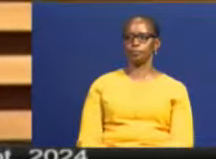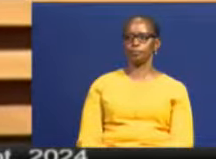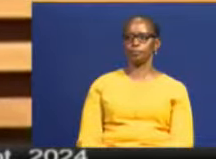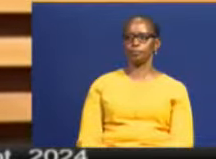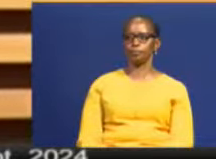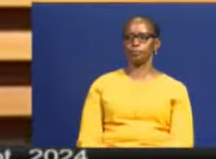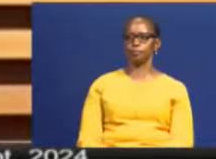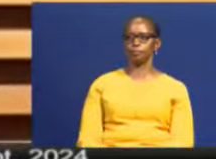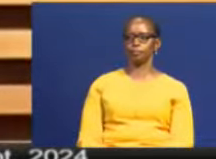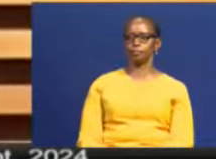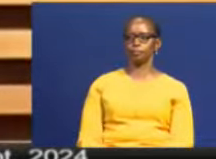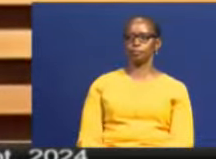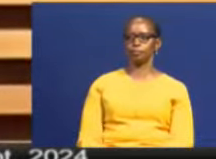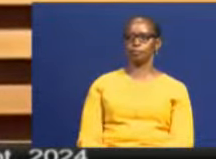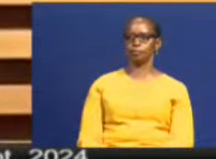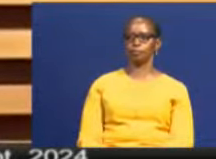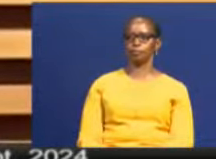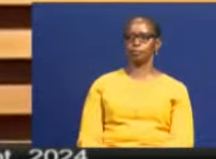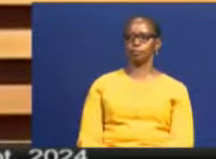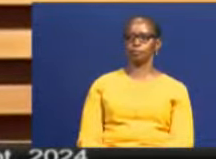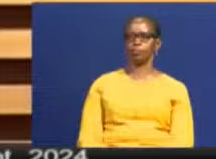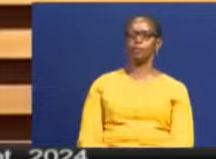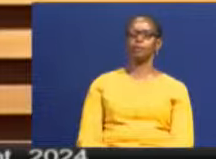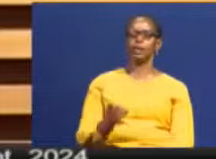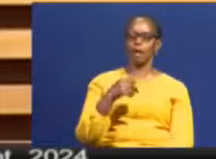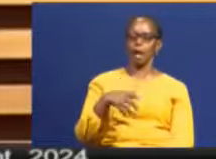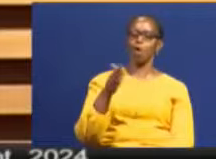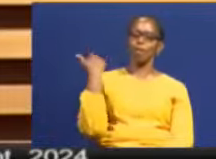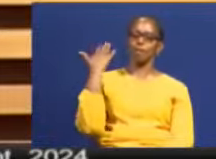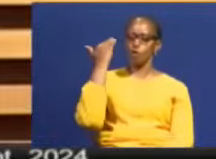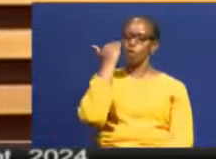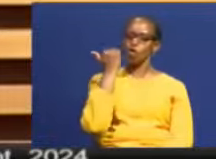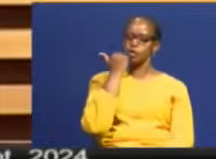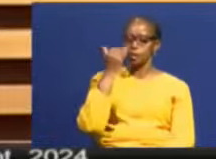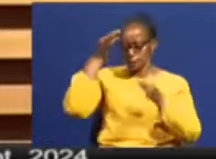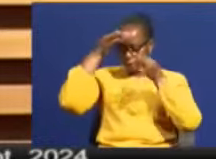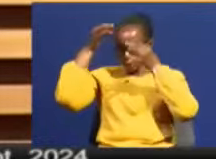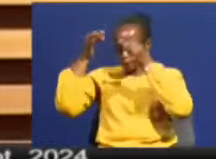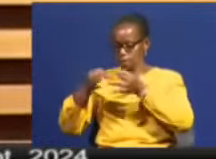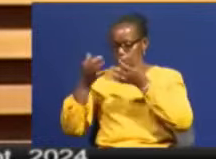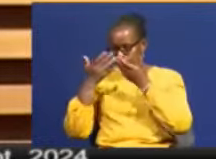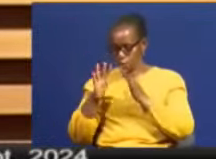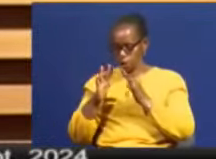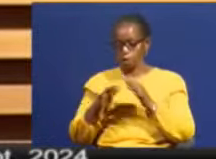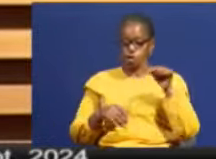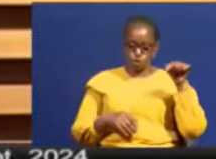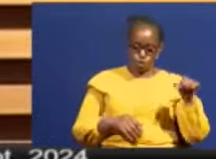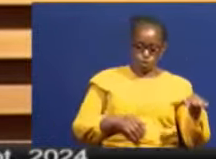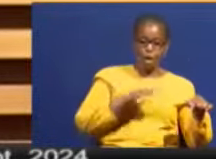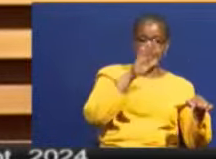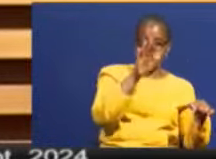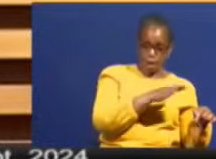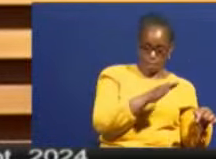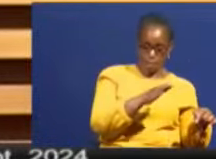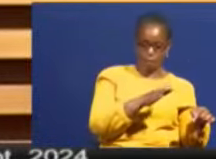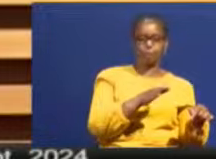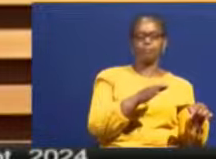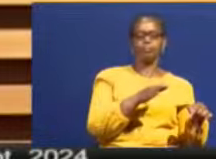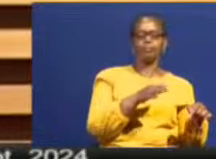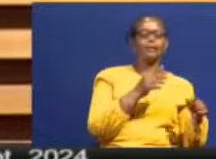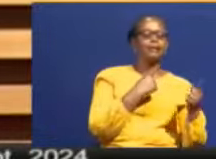of guard. Madam Speaker, the courts had their day. Today, it is Parliament that has its day to remind the courts